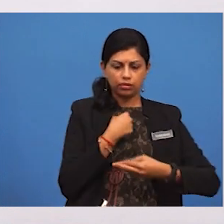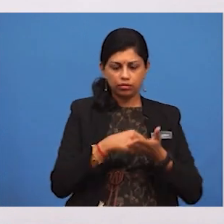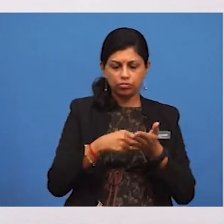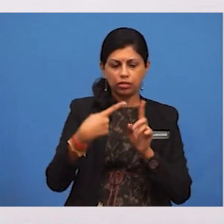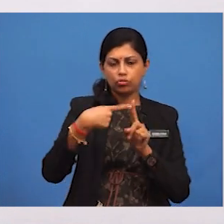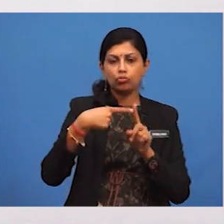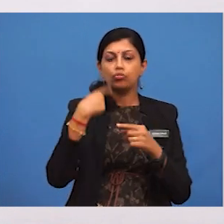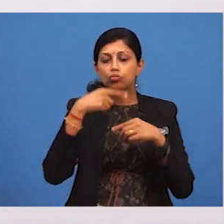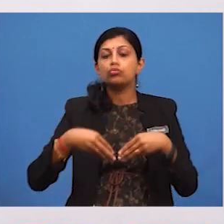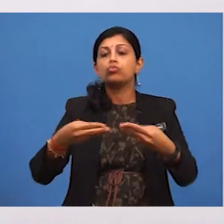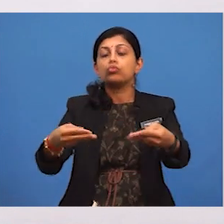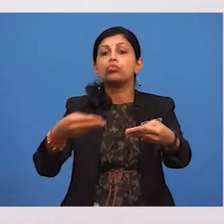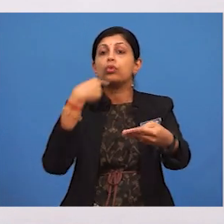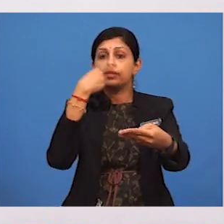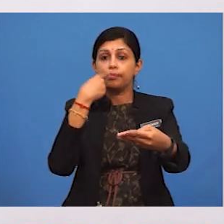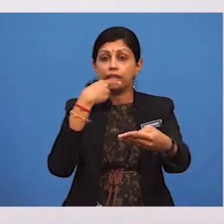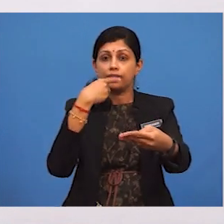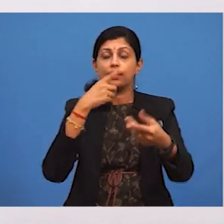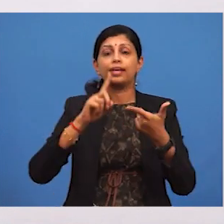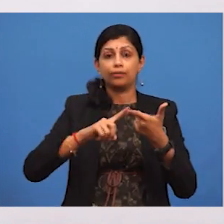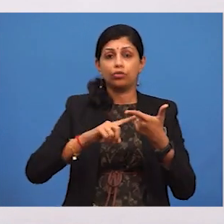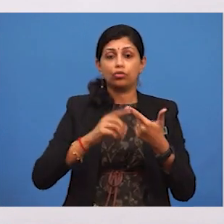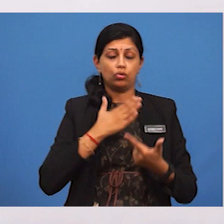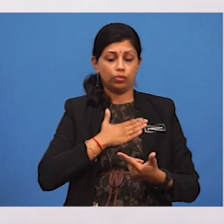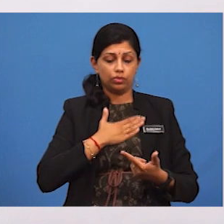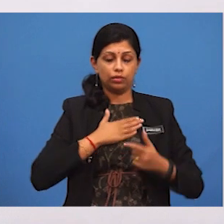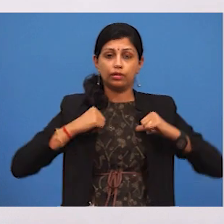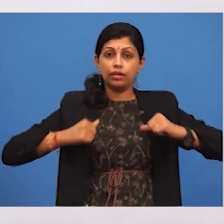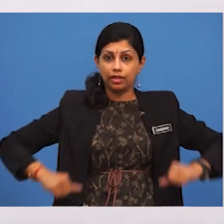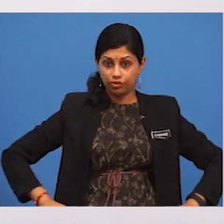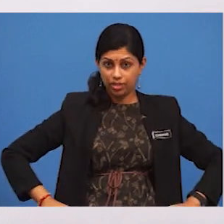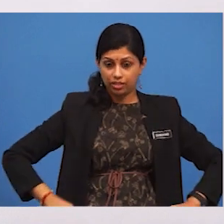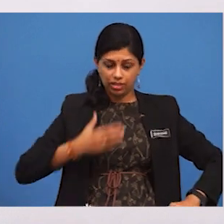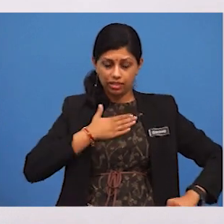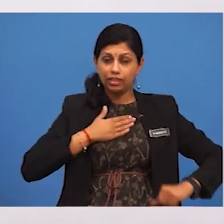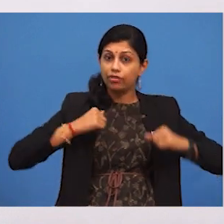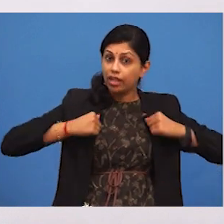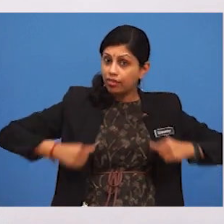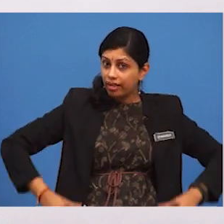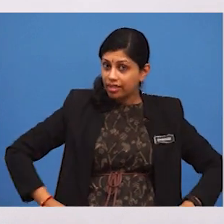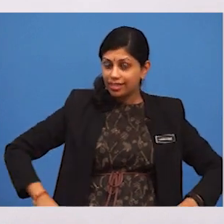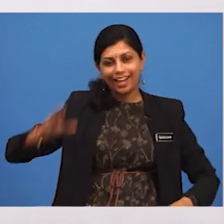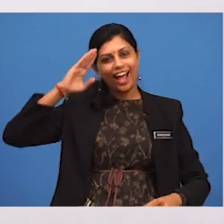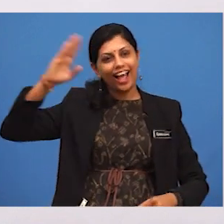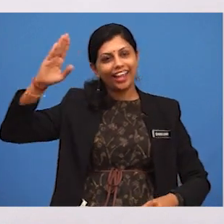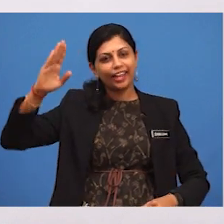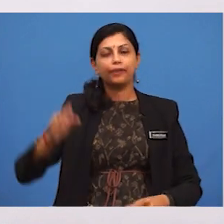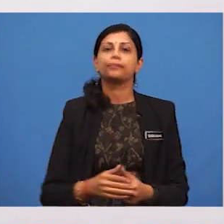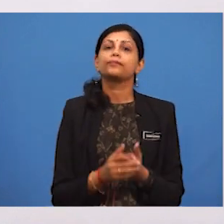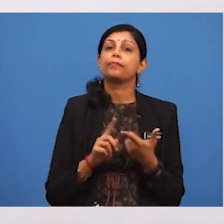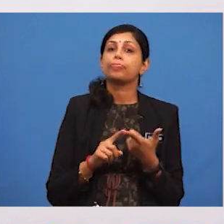2, write your address, date and salutation. Number 3,